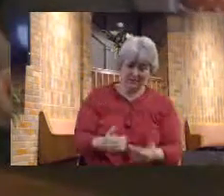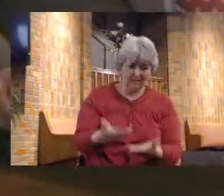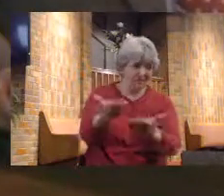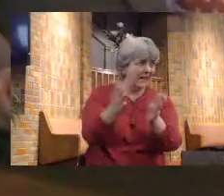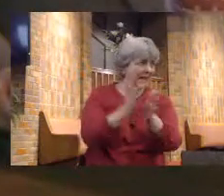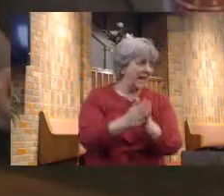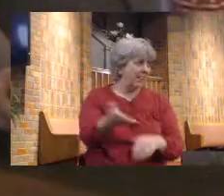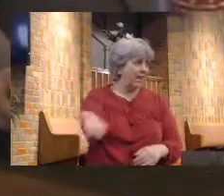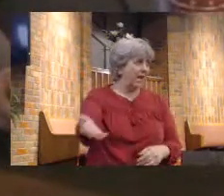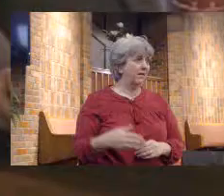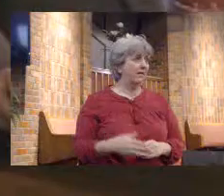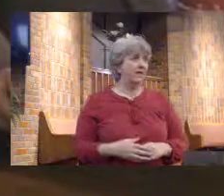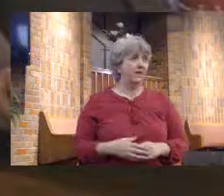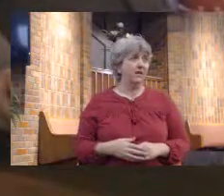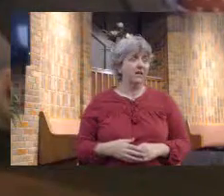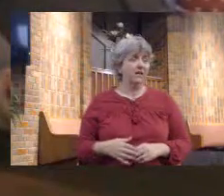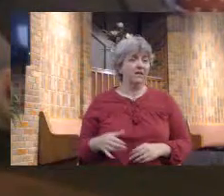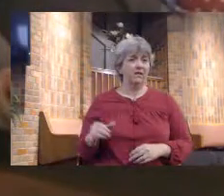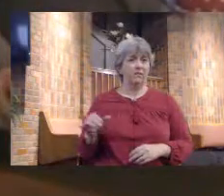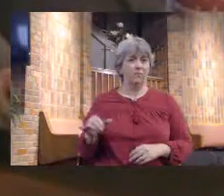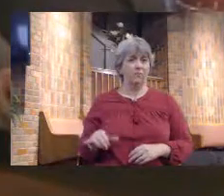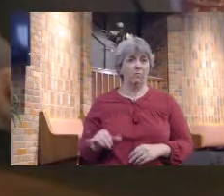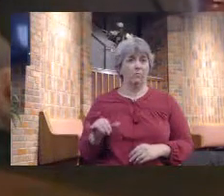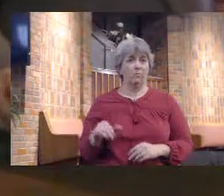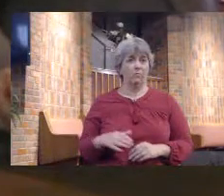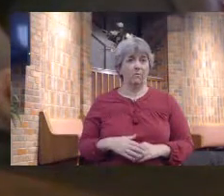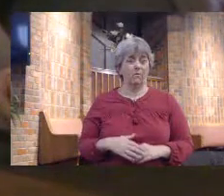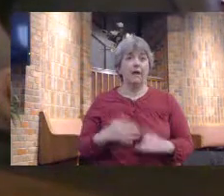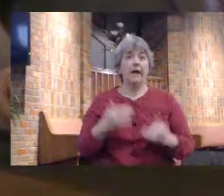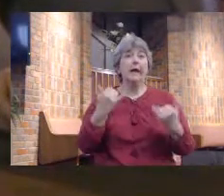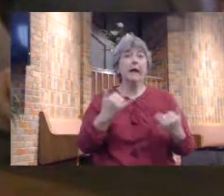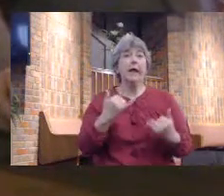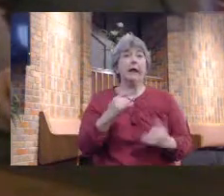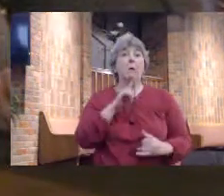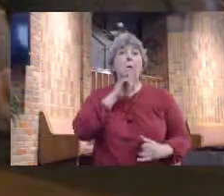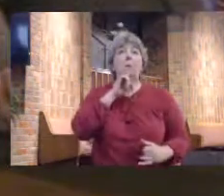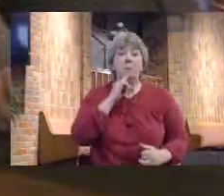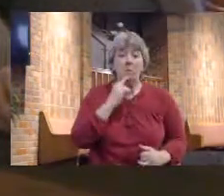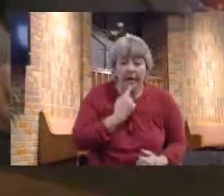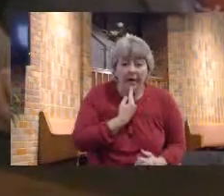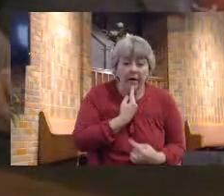them. Oh, now you're really in trouble.